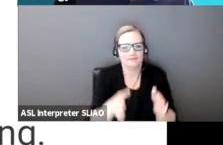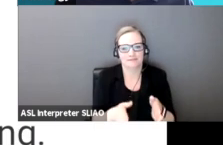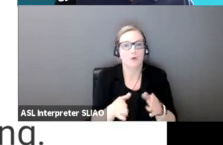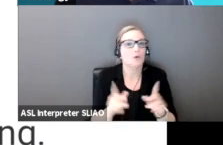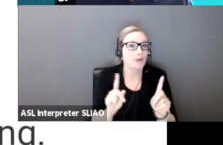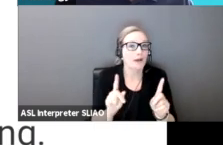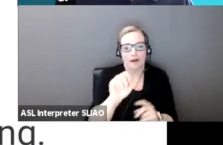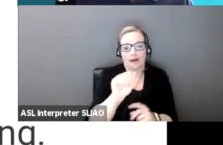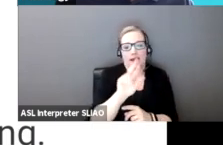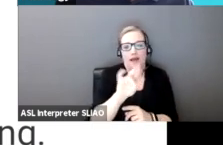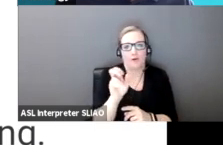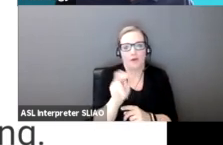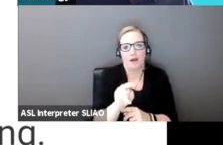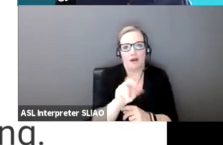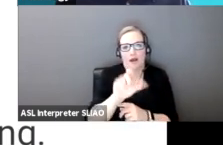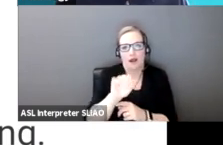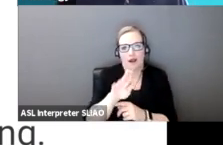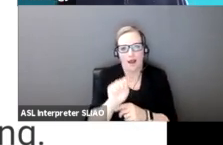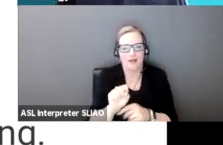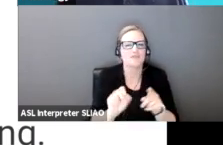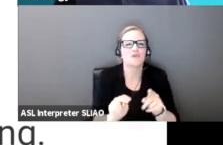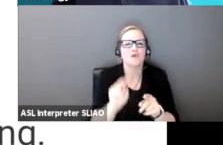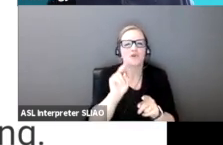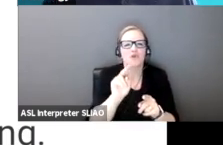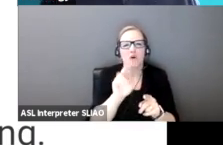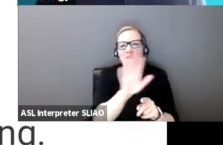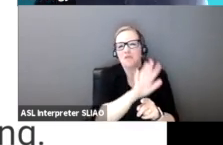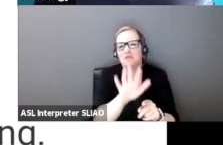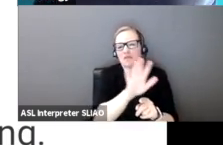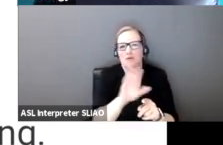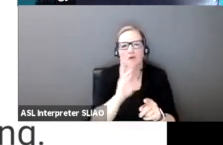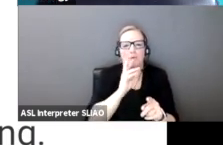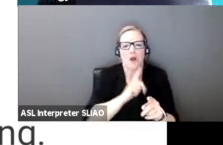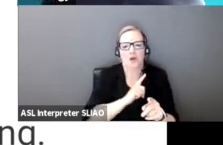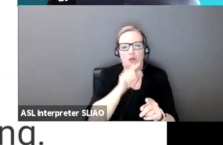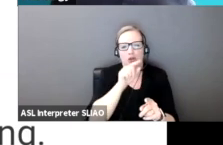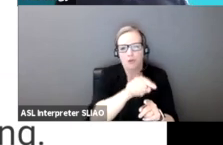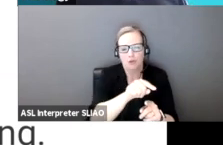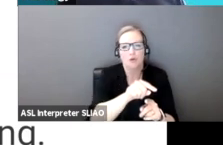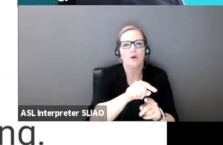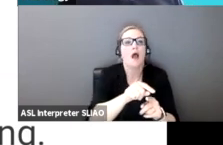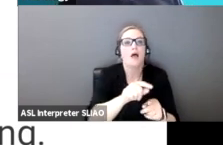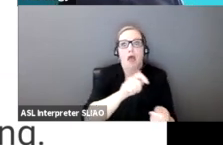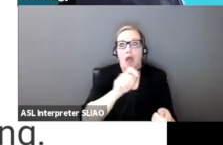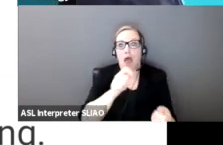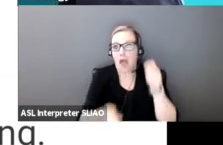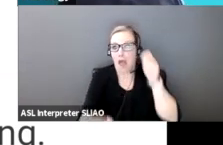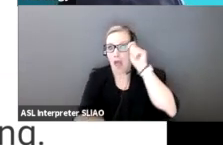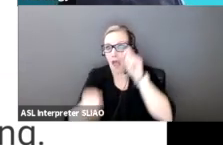which was bought by FLIR. That's in the north end of Waterloo. Around the same time, I started an IP consultancy,